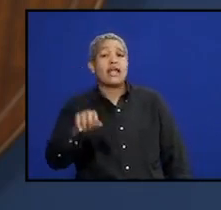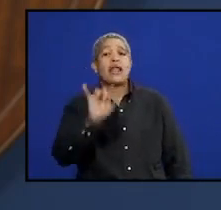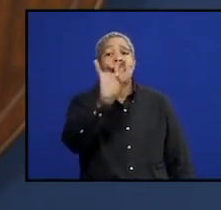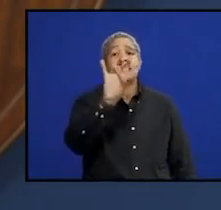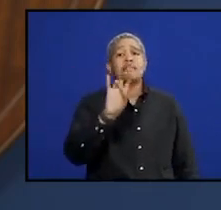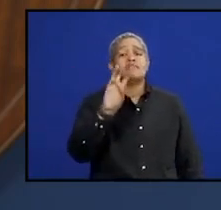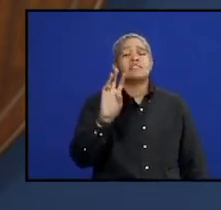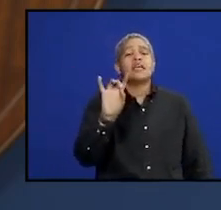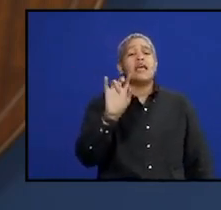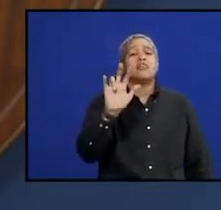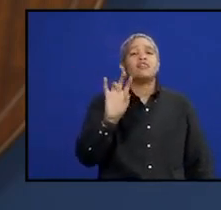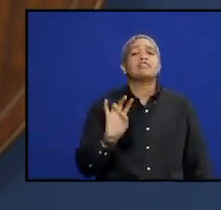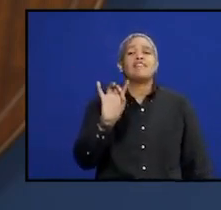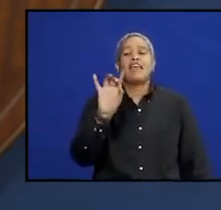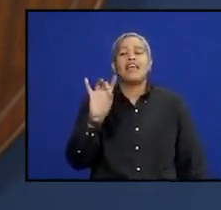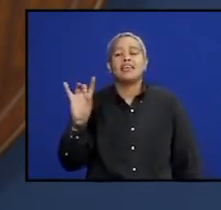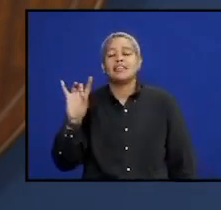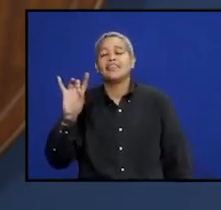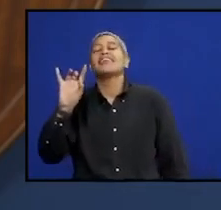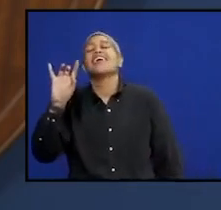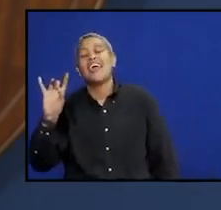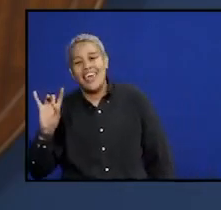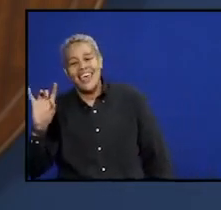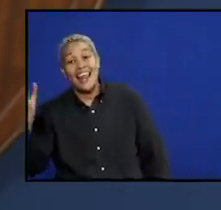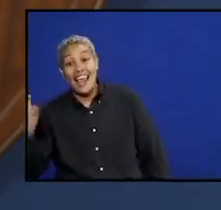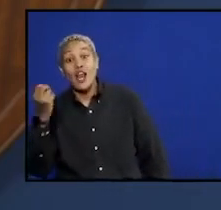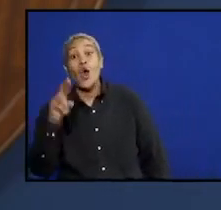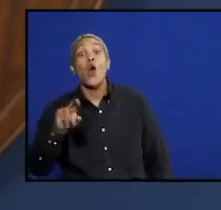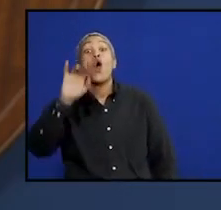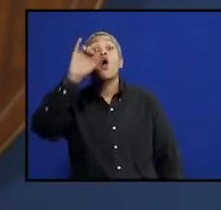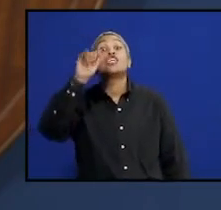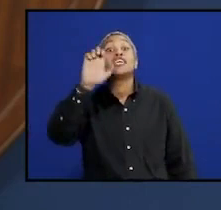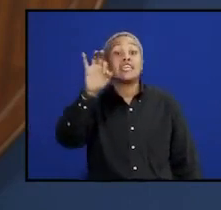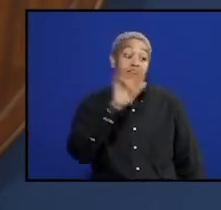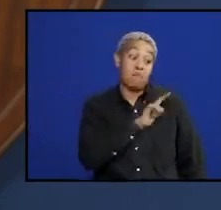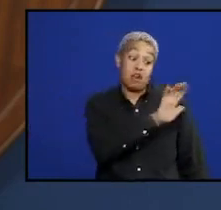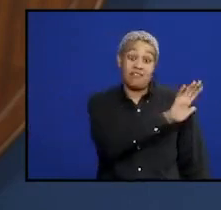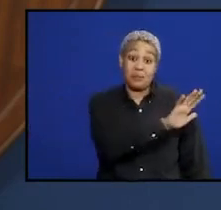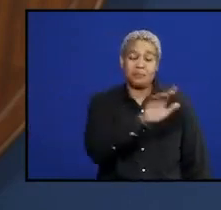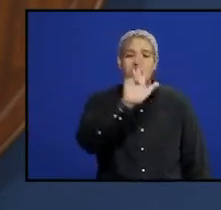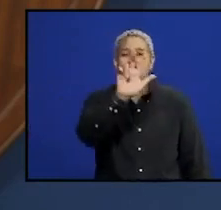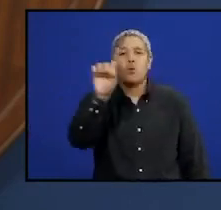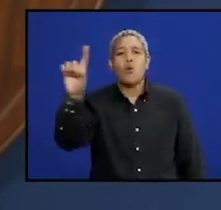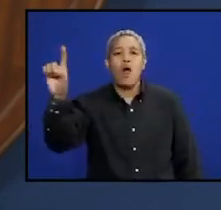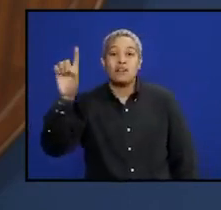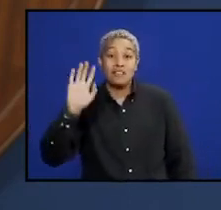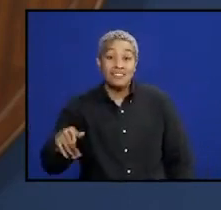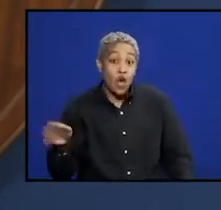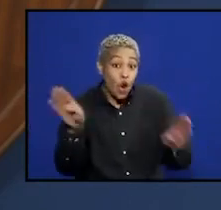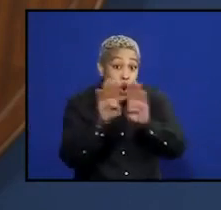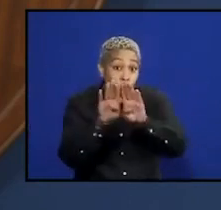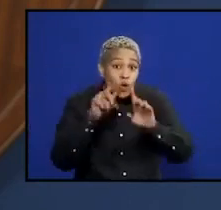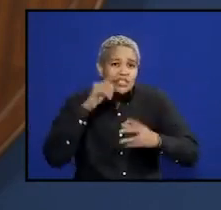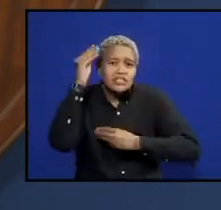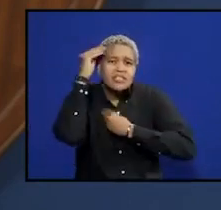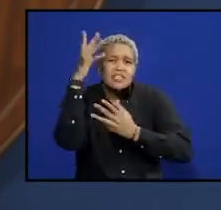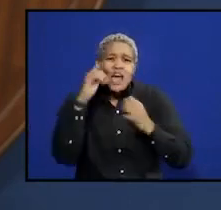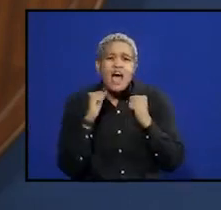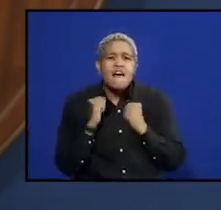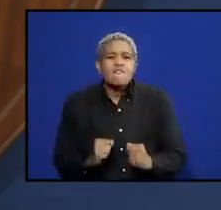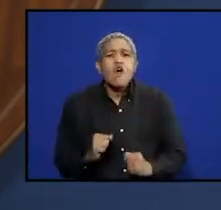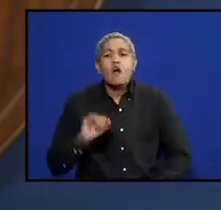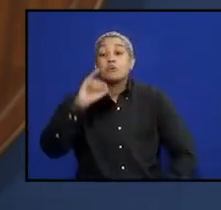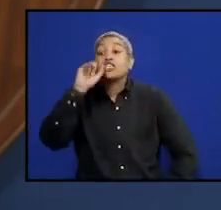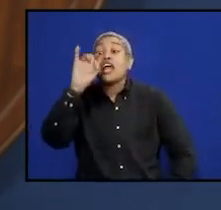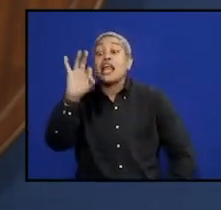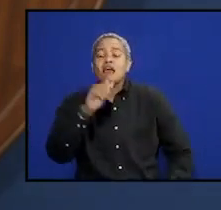-837-8888 or the JCF tip line at 311. In closing, let me affirm that the